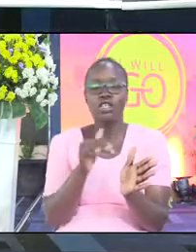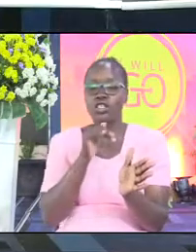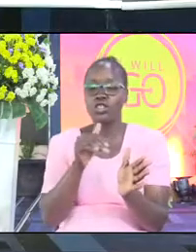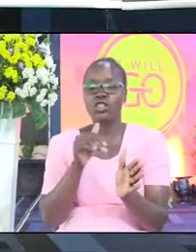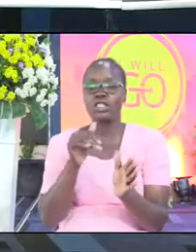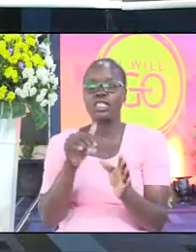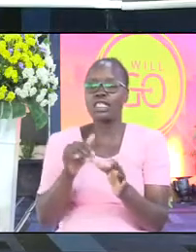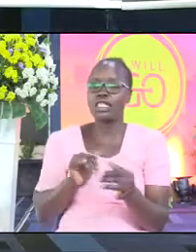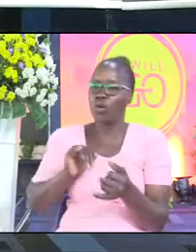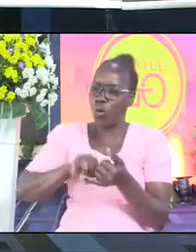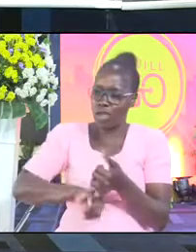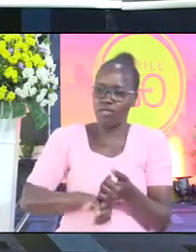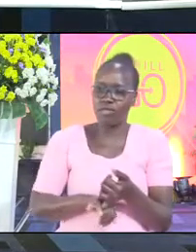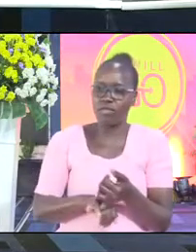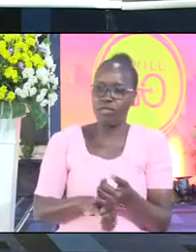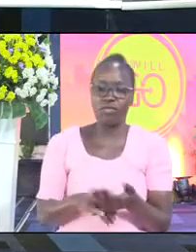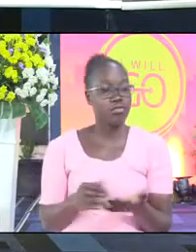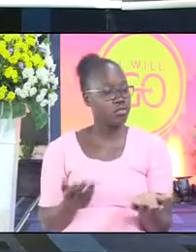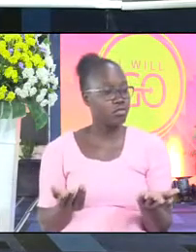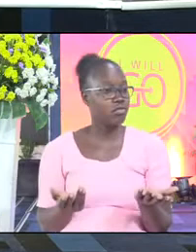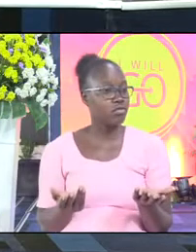even his wife.